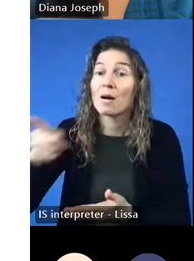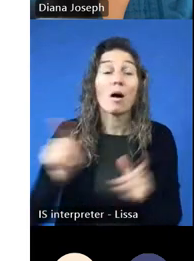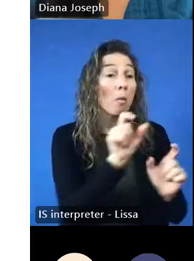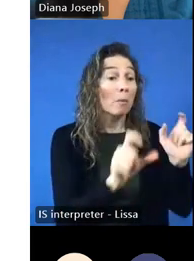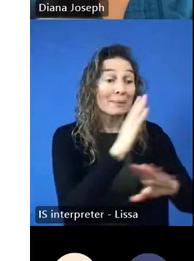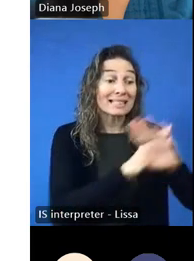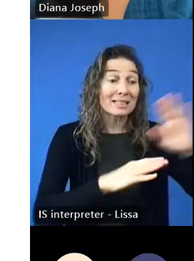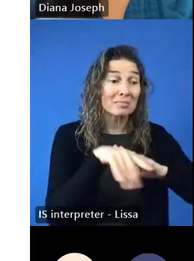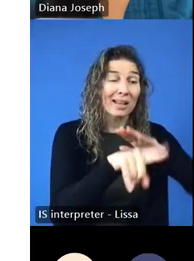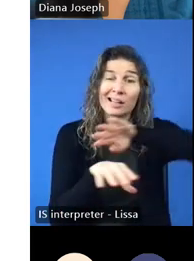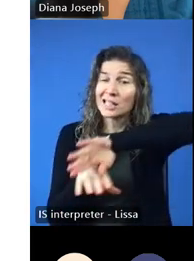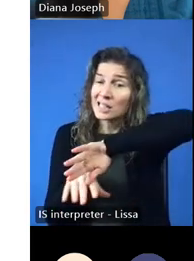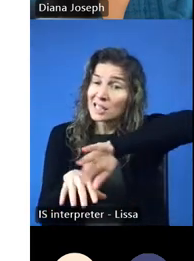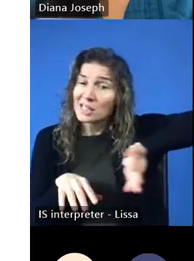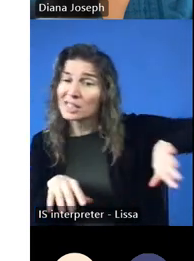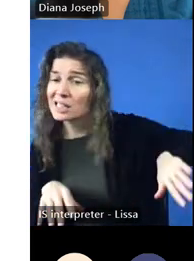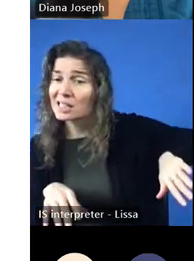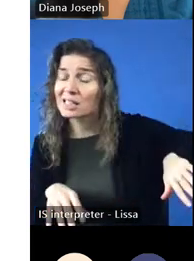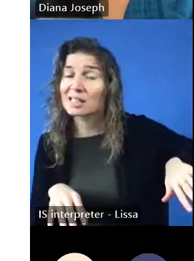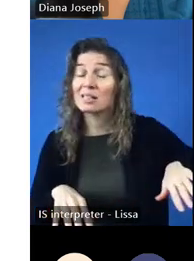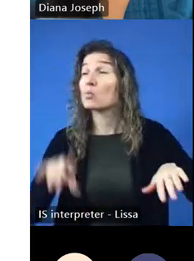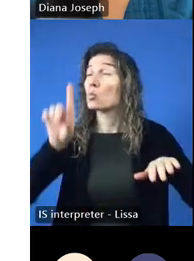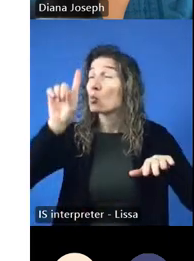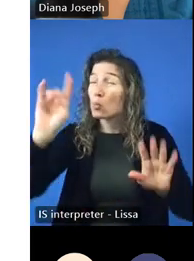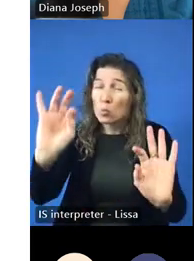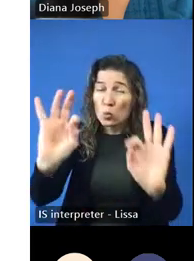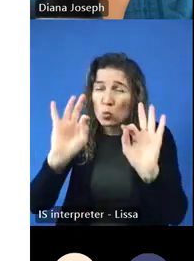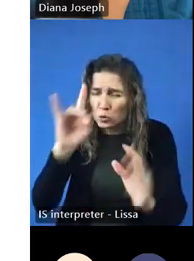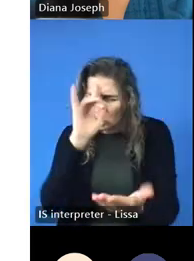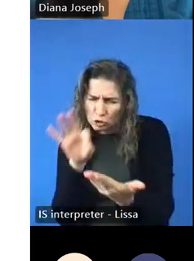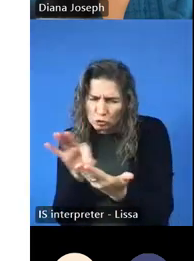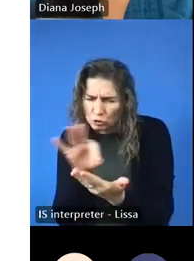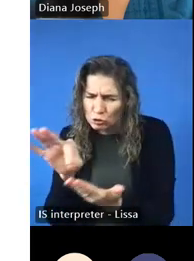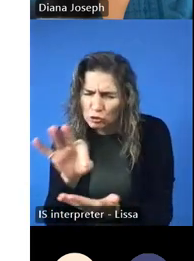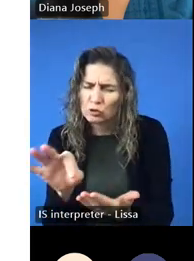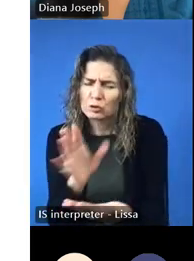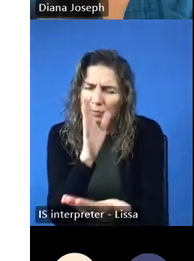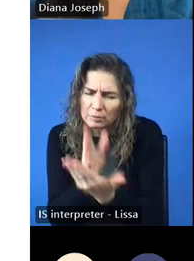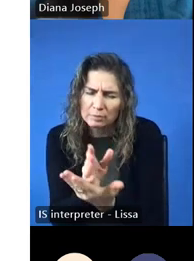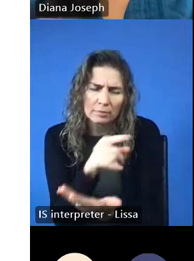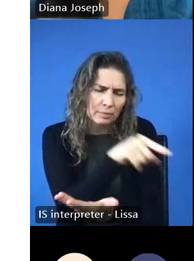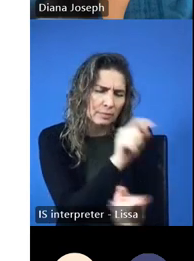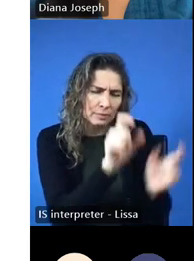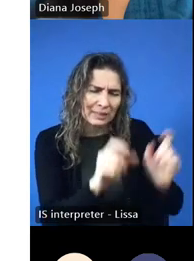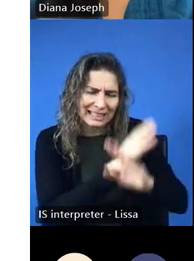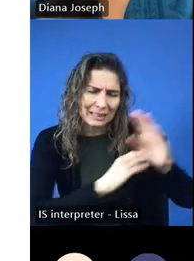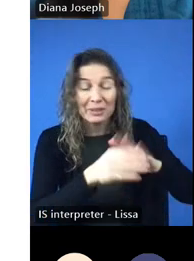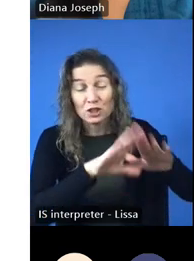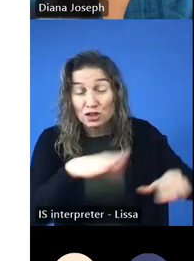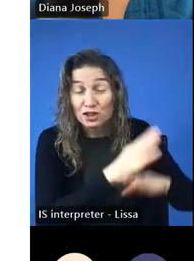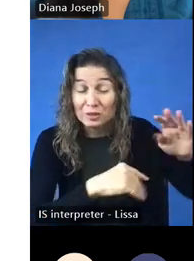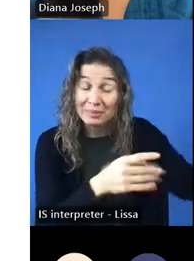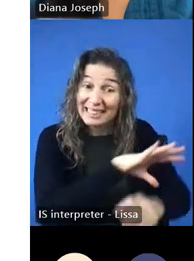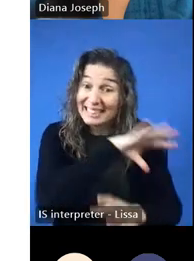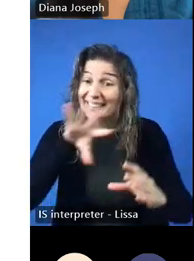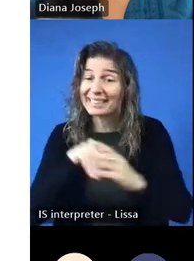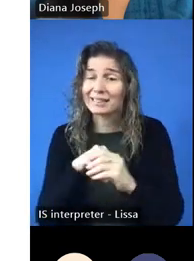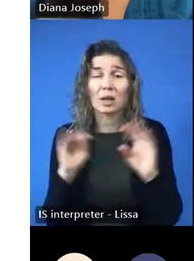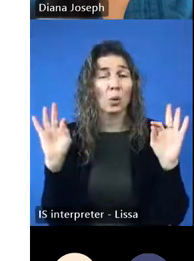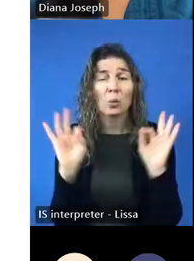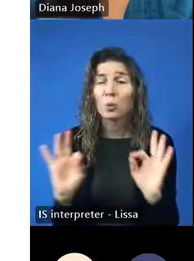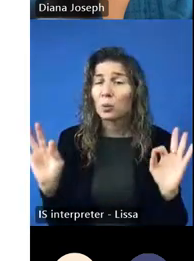or there's a lack of strategies to ensure their needs are met. This includes not gathering data on the nutrition and feeding status of children